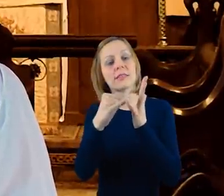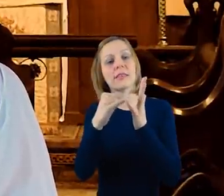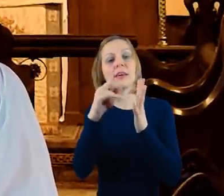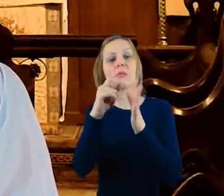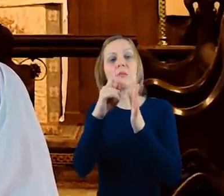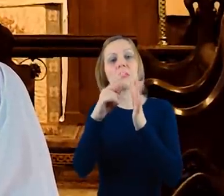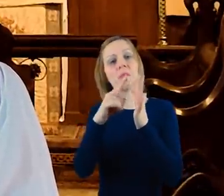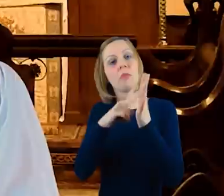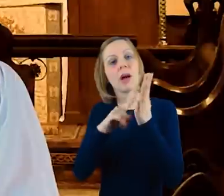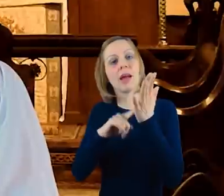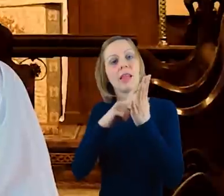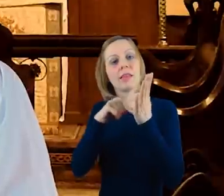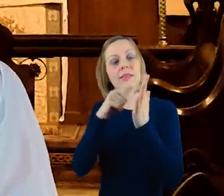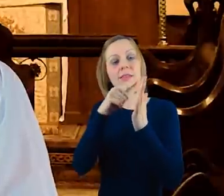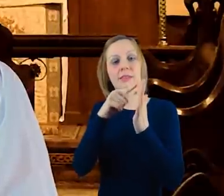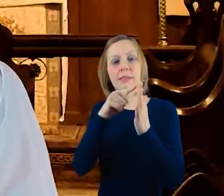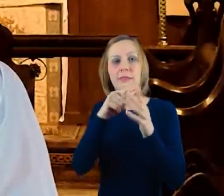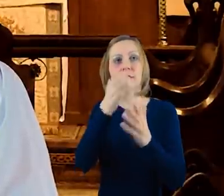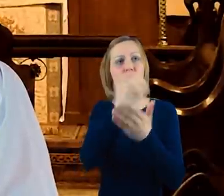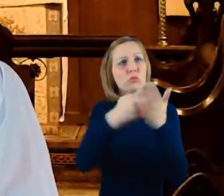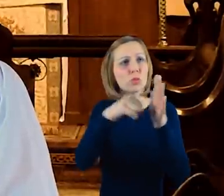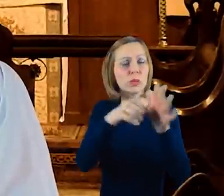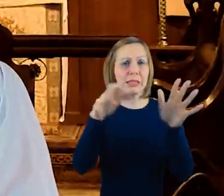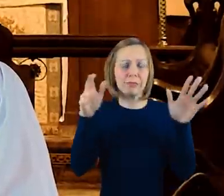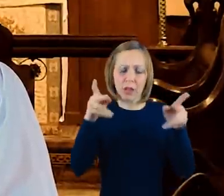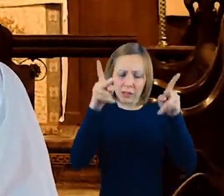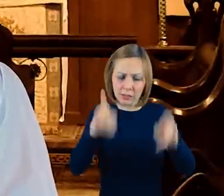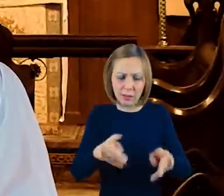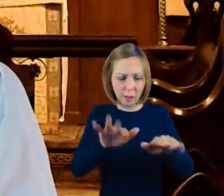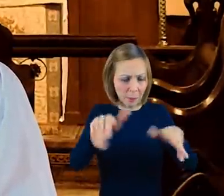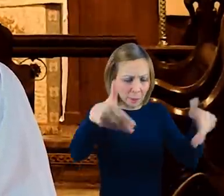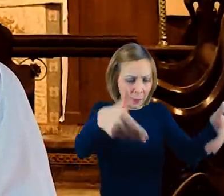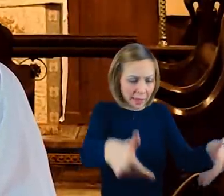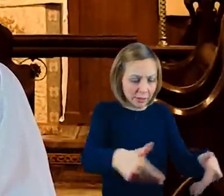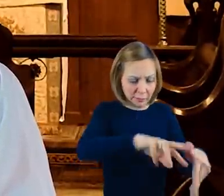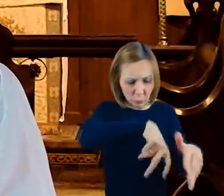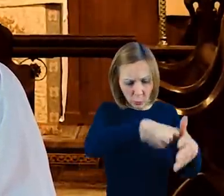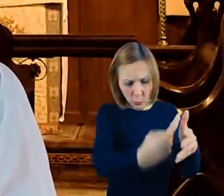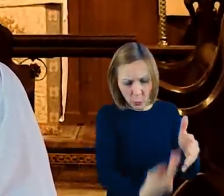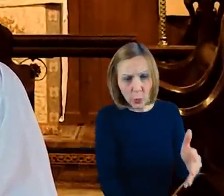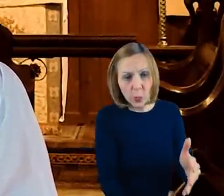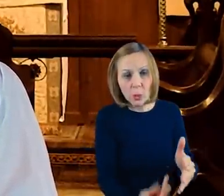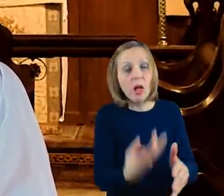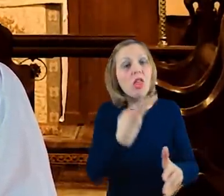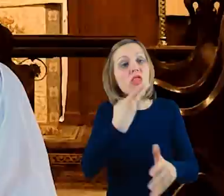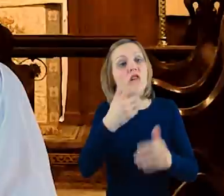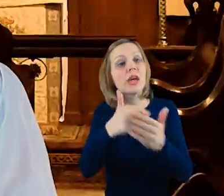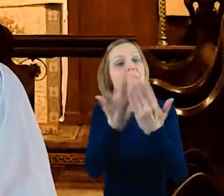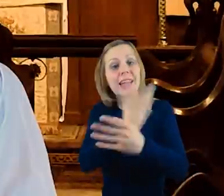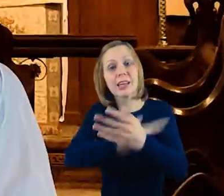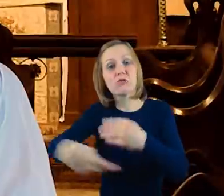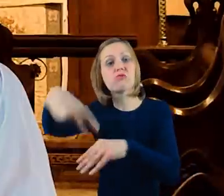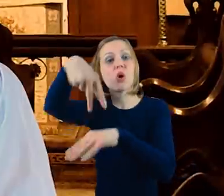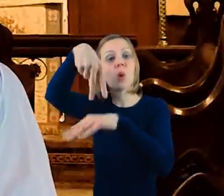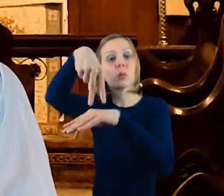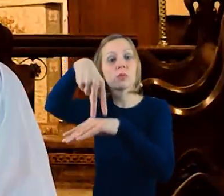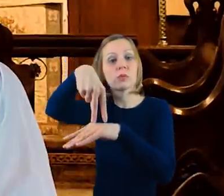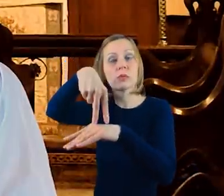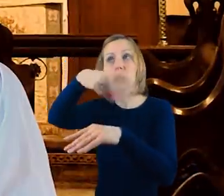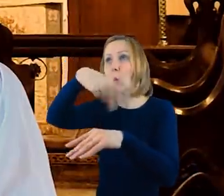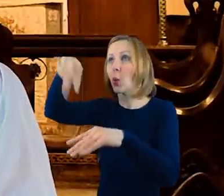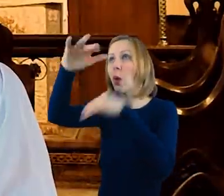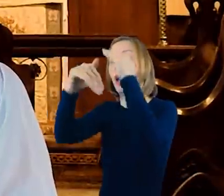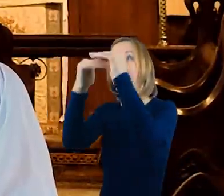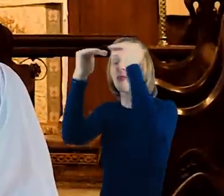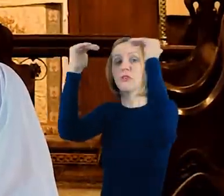buried. He descended to the dead. On the third day he rose again. He ascended into heaven.